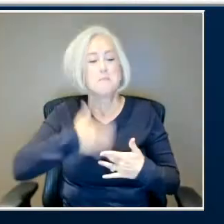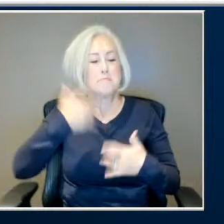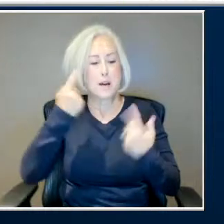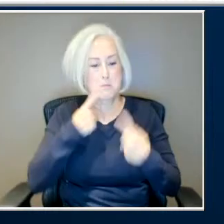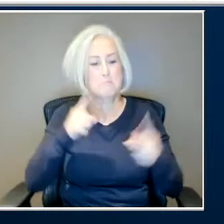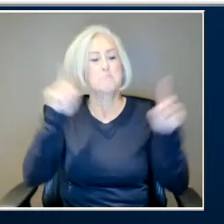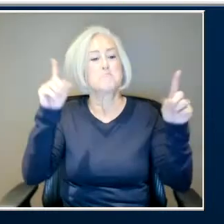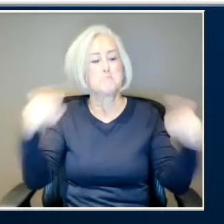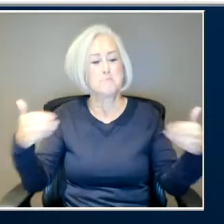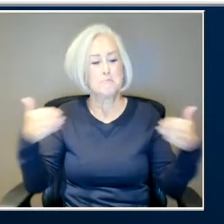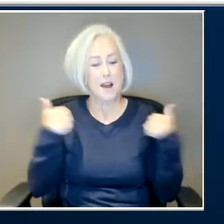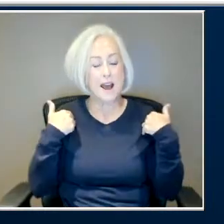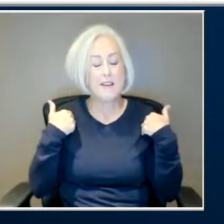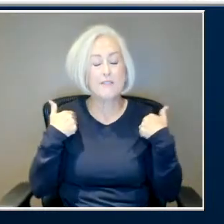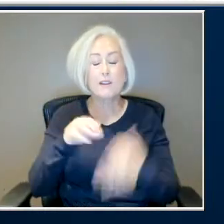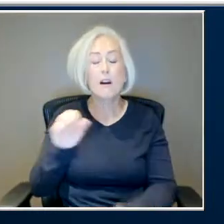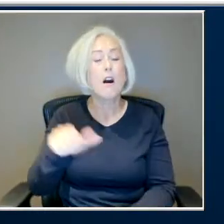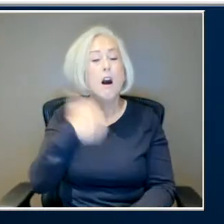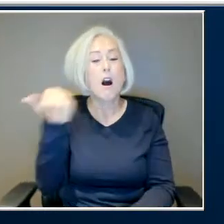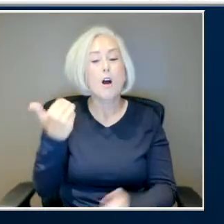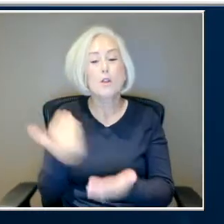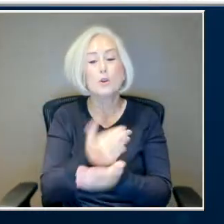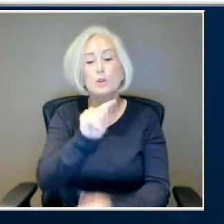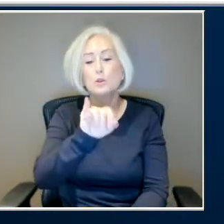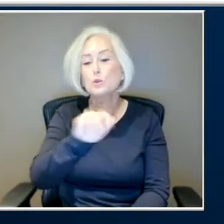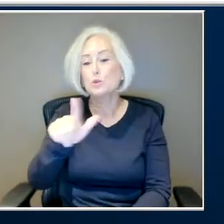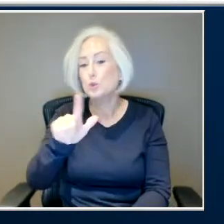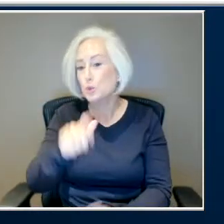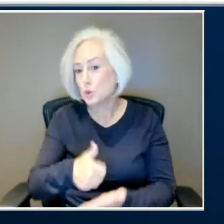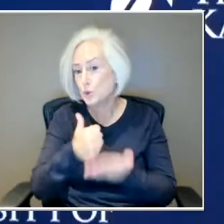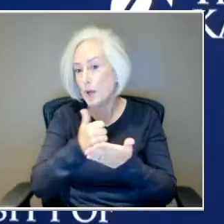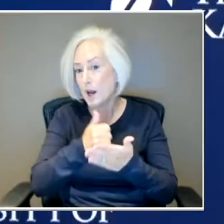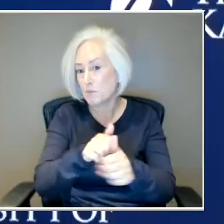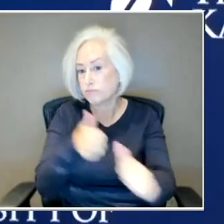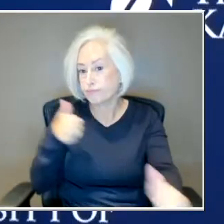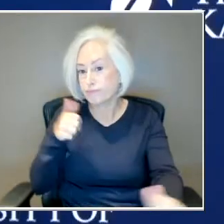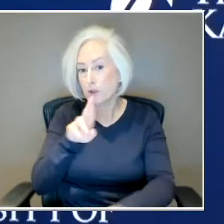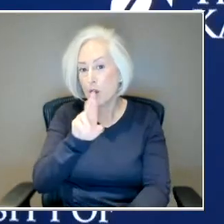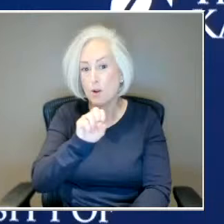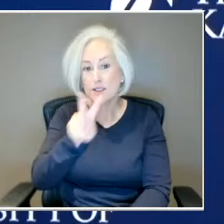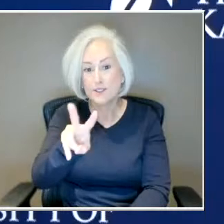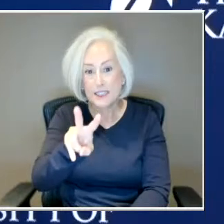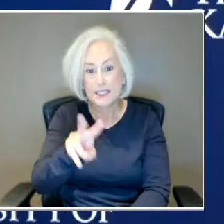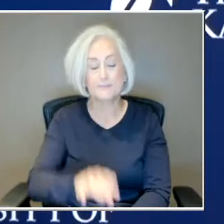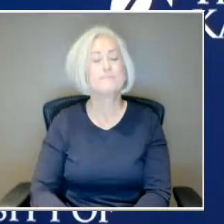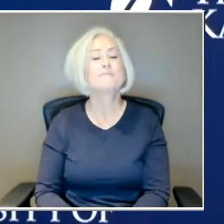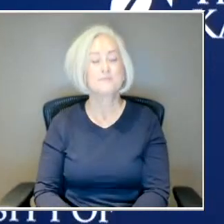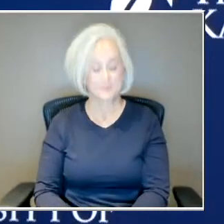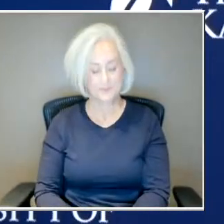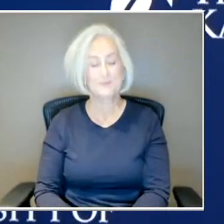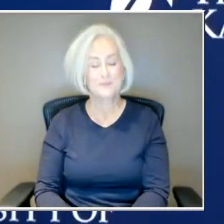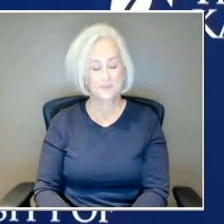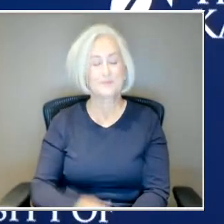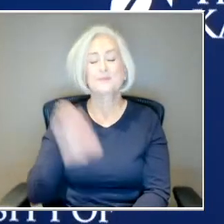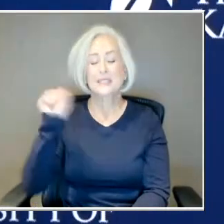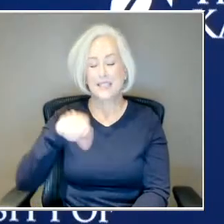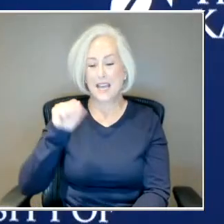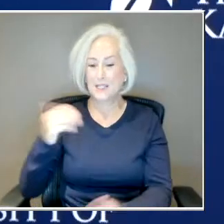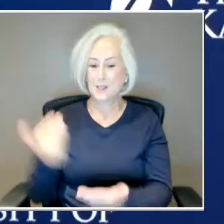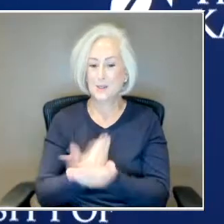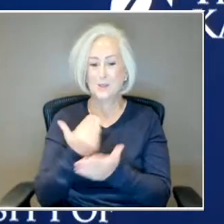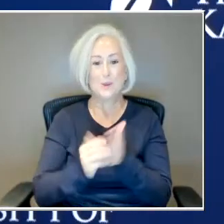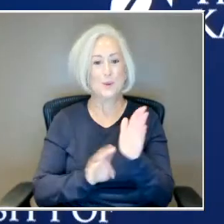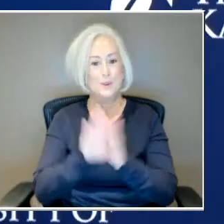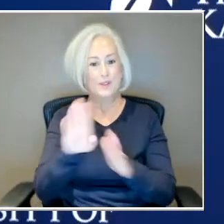tools available to protect families against RSV? Yeah, so for RSV, there's a lot of new exciting developments. I work in